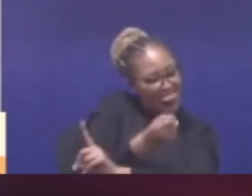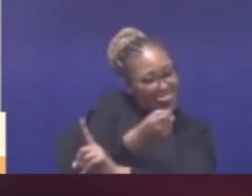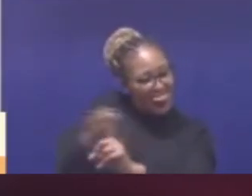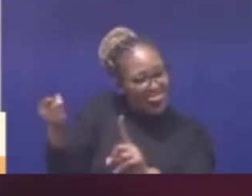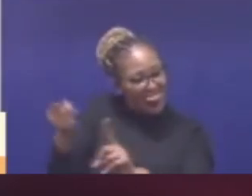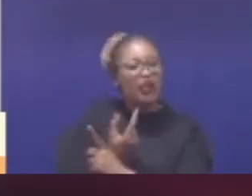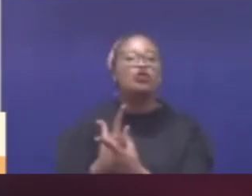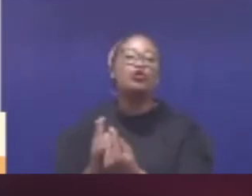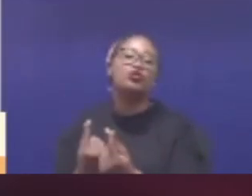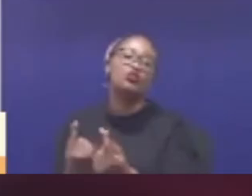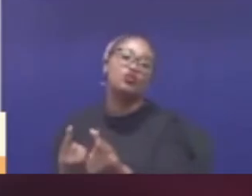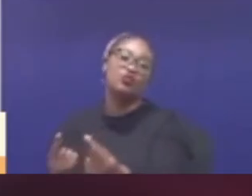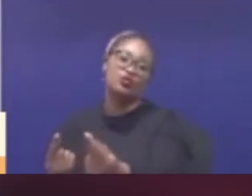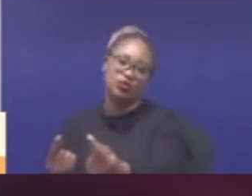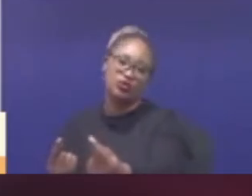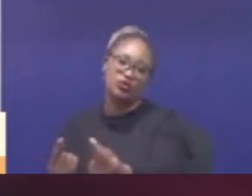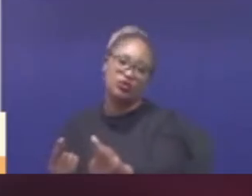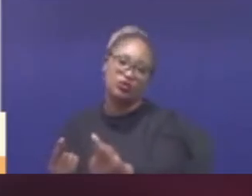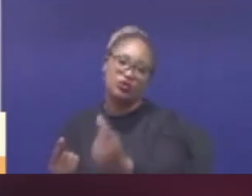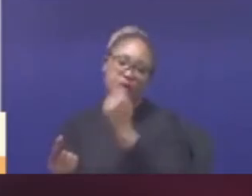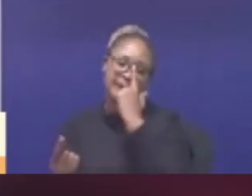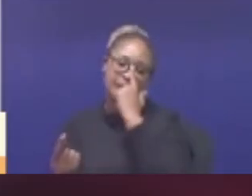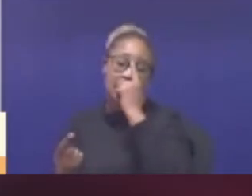they choose to speak up.